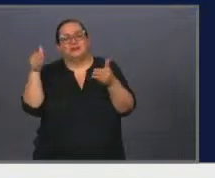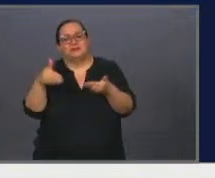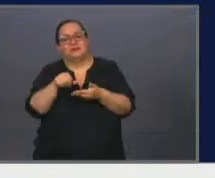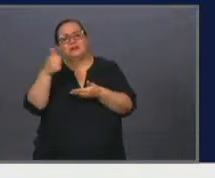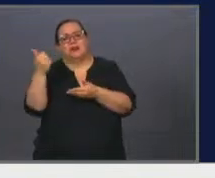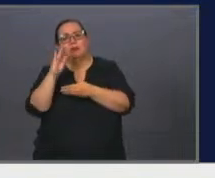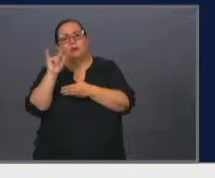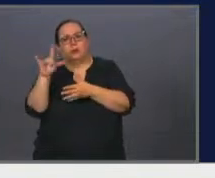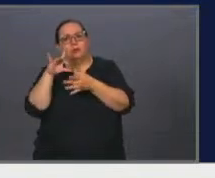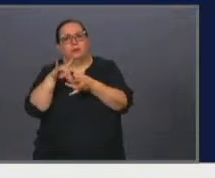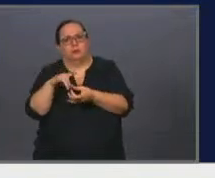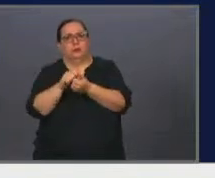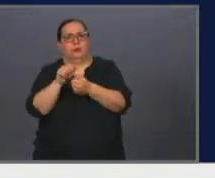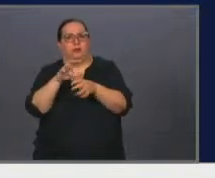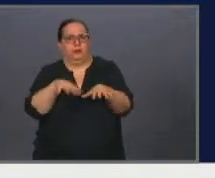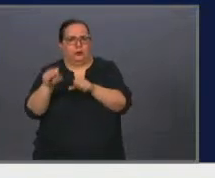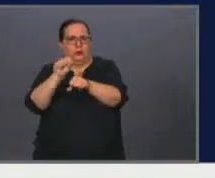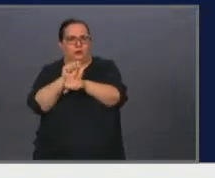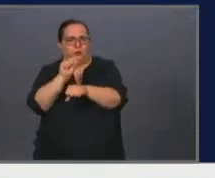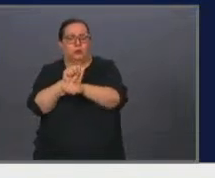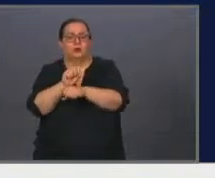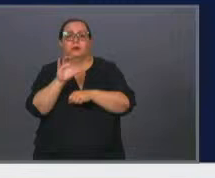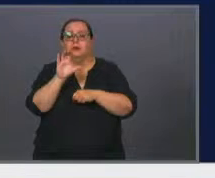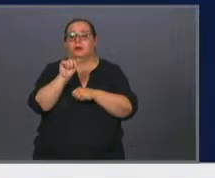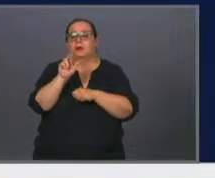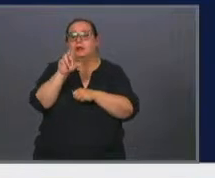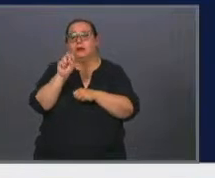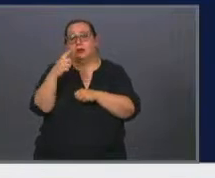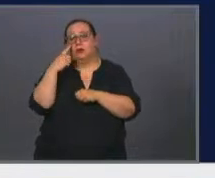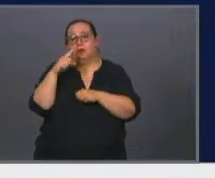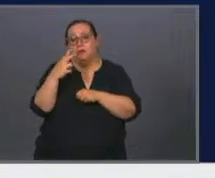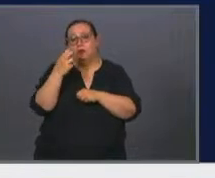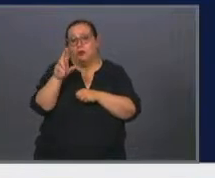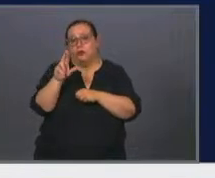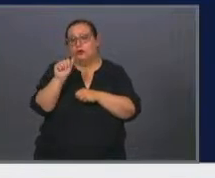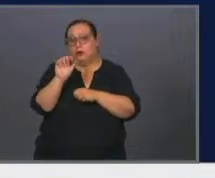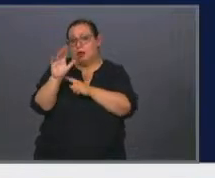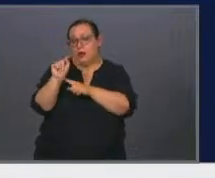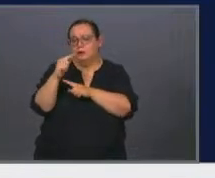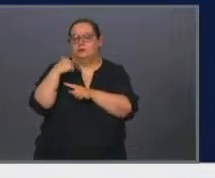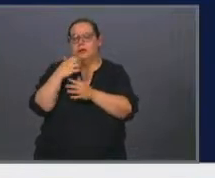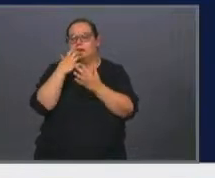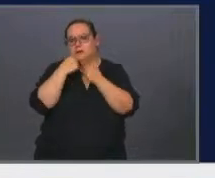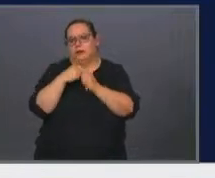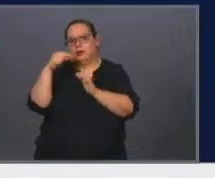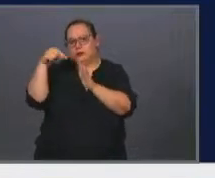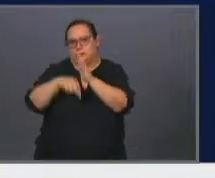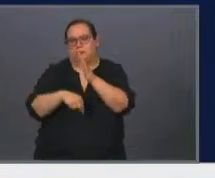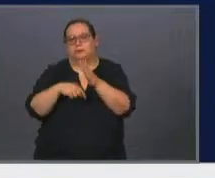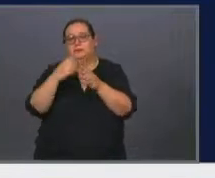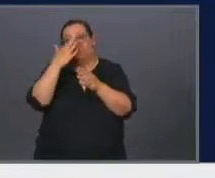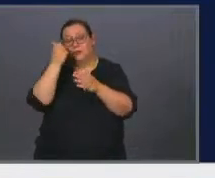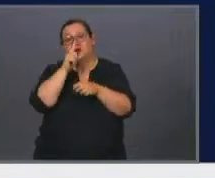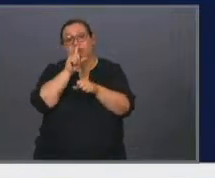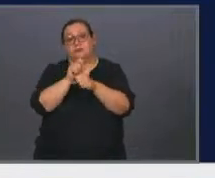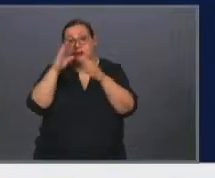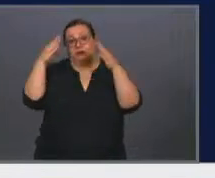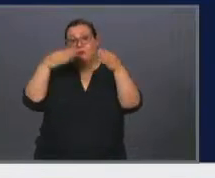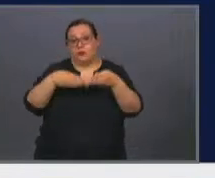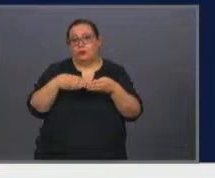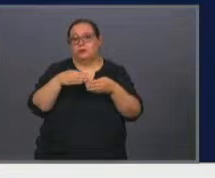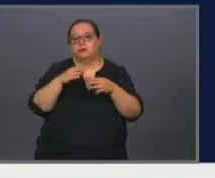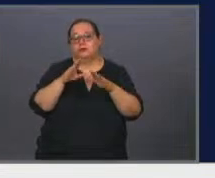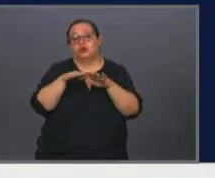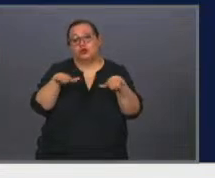work of adoption. And the Care for Her Act is something that I care deeply about because it actually focuses on, okay, so when some, you know, child tax